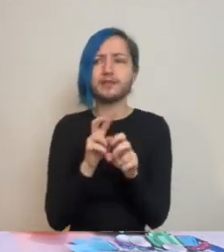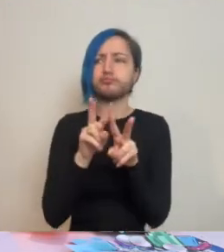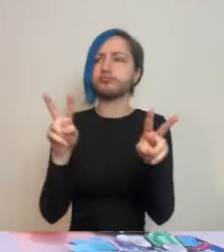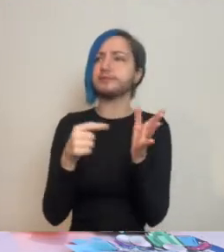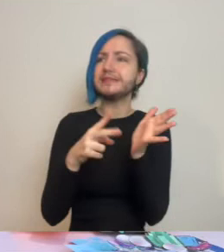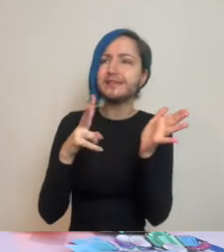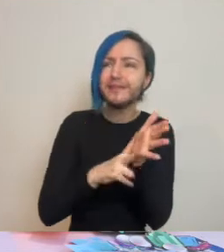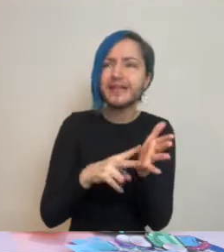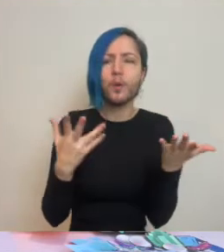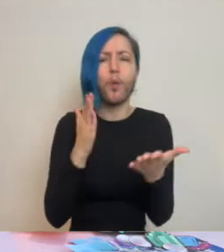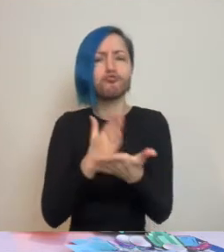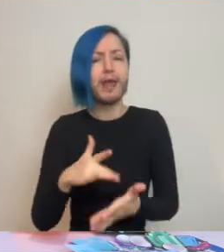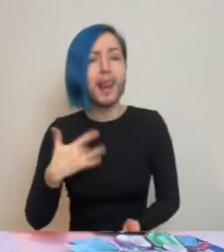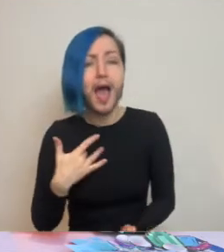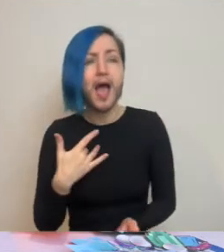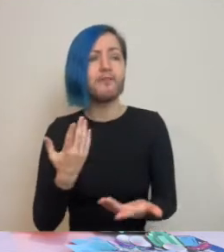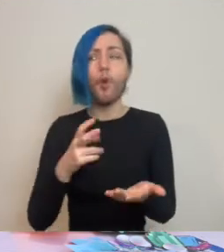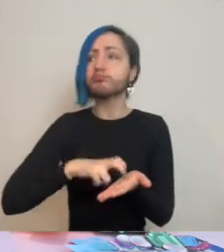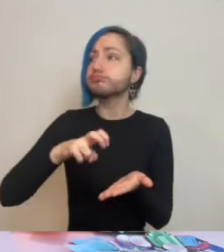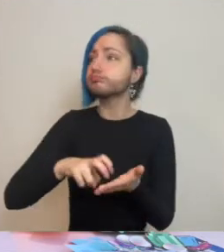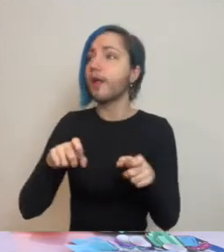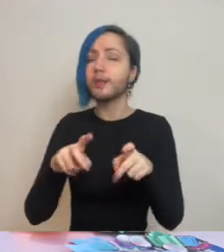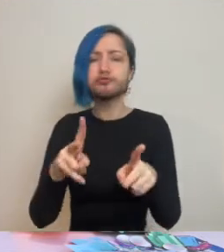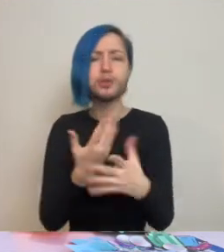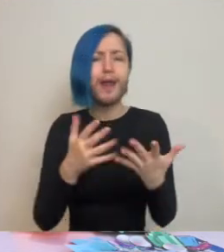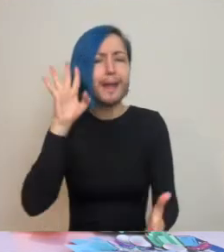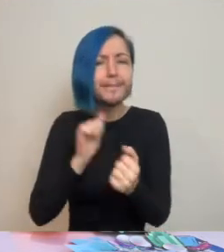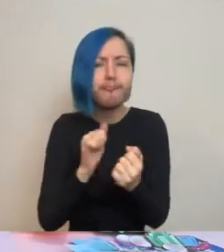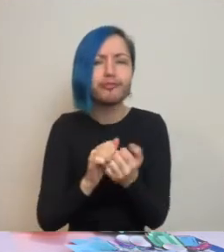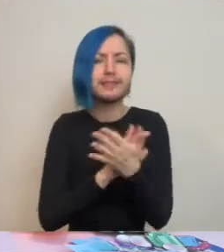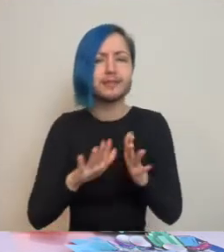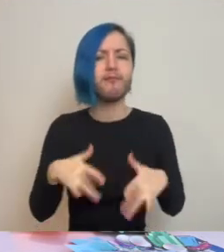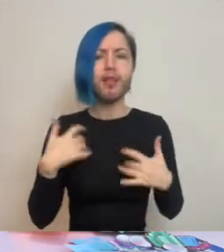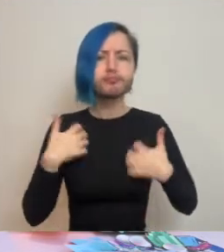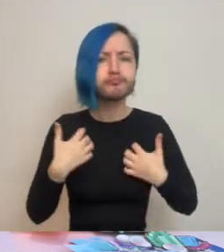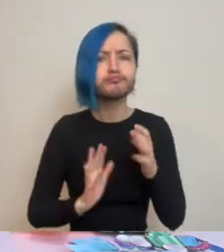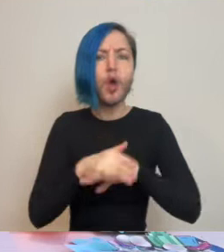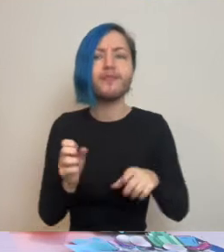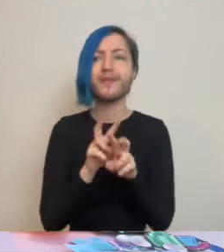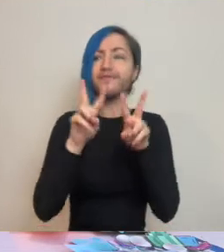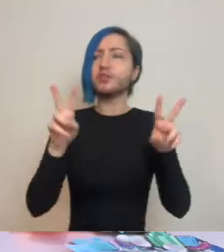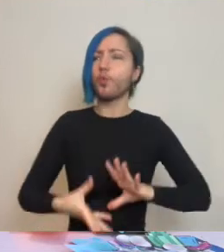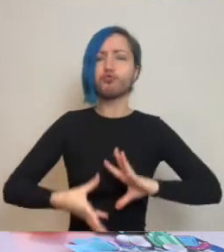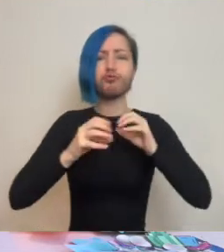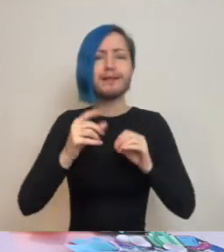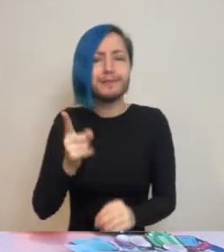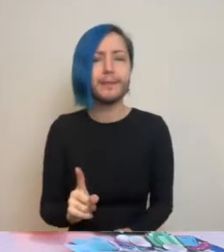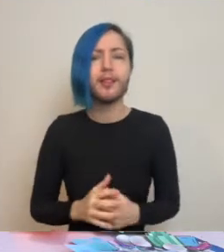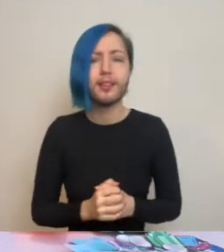in reality or on the street or memories that we have that make us feel really excited about being visual and creative